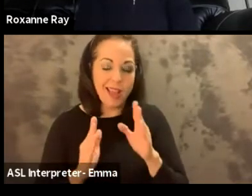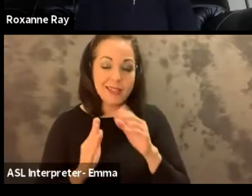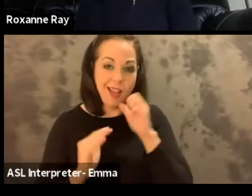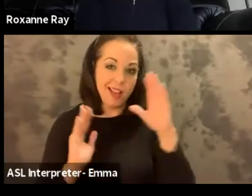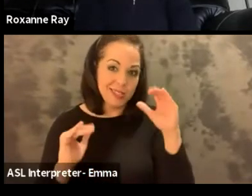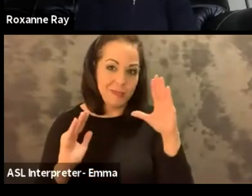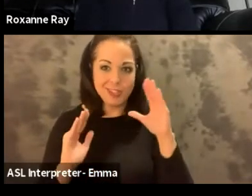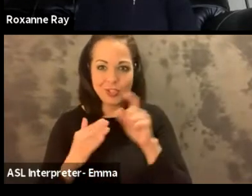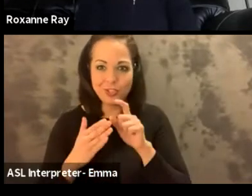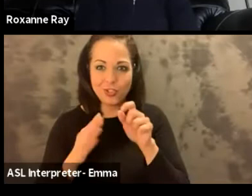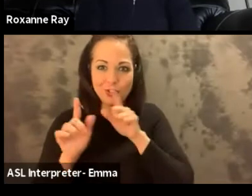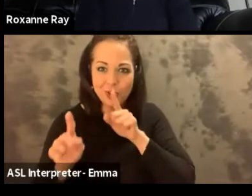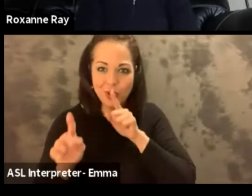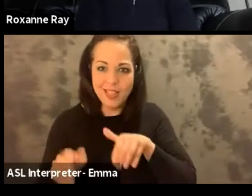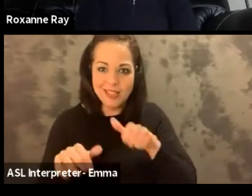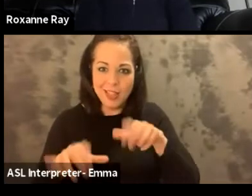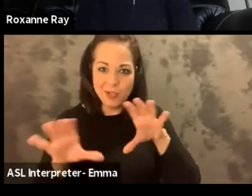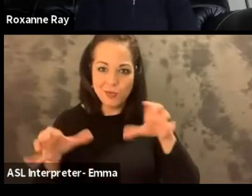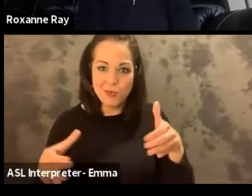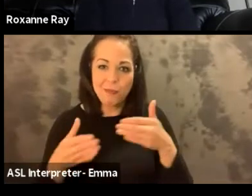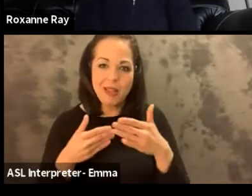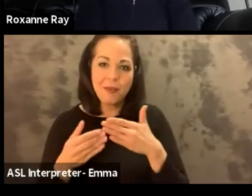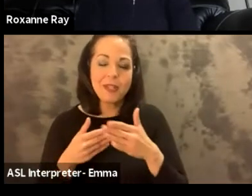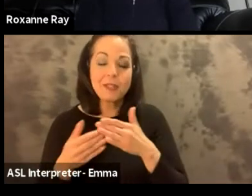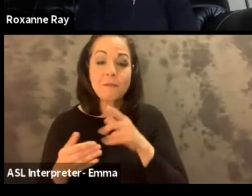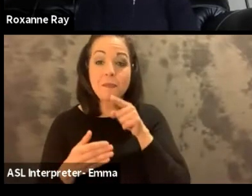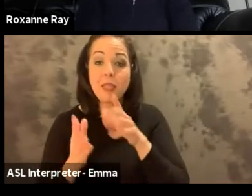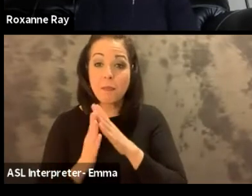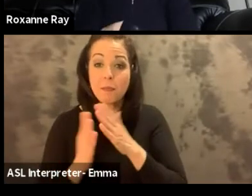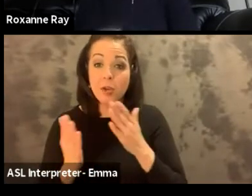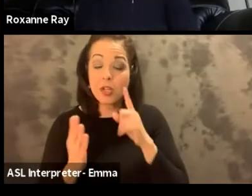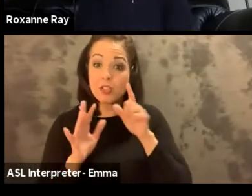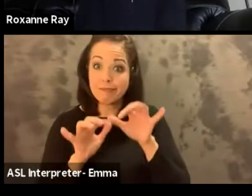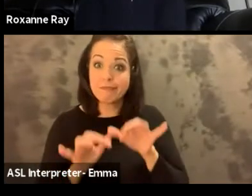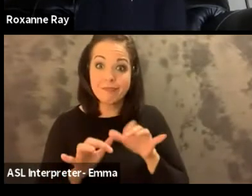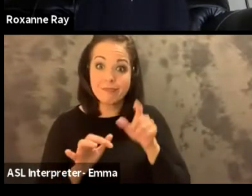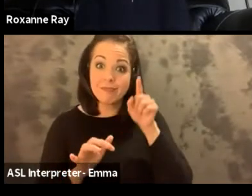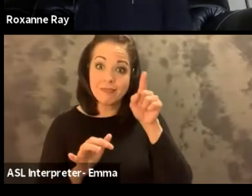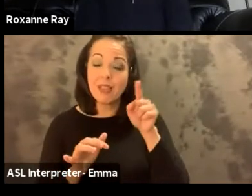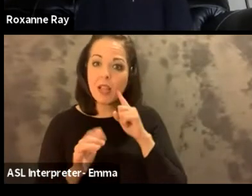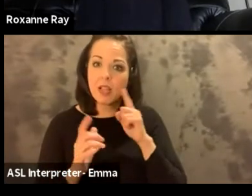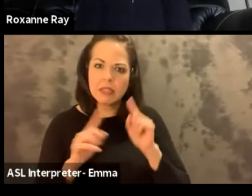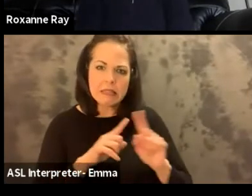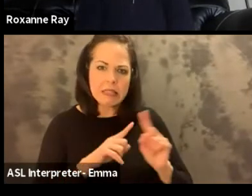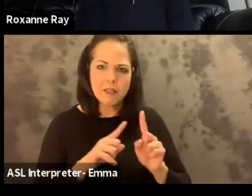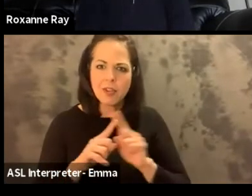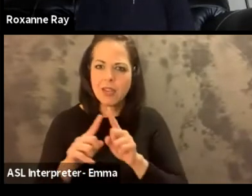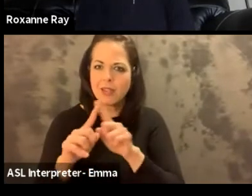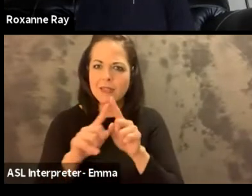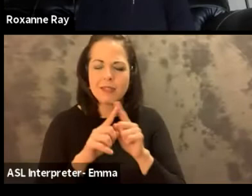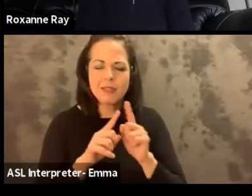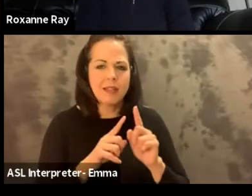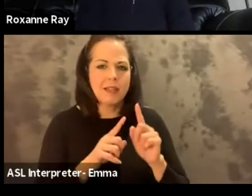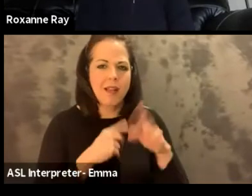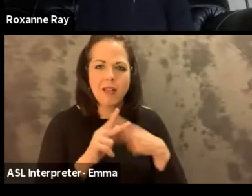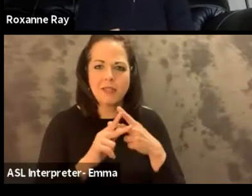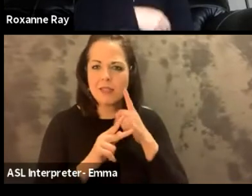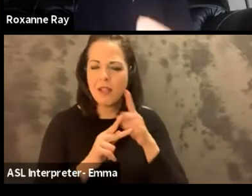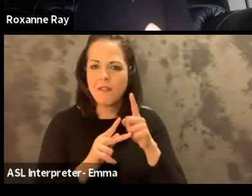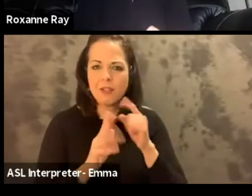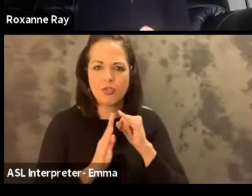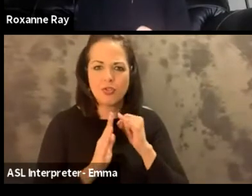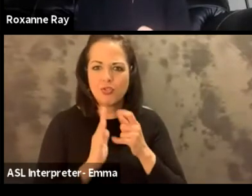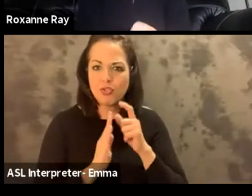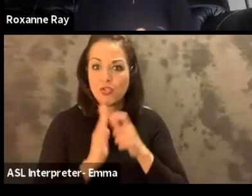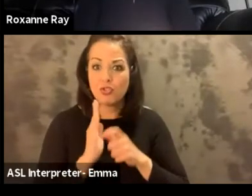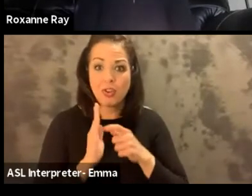this group. But in that book, it's an amalgamation of a bunch of different journalism from many, many years, including